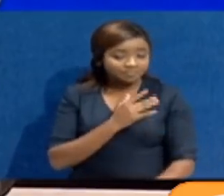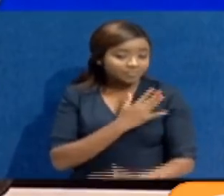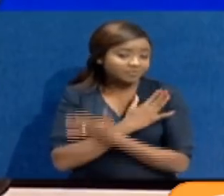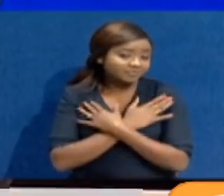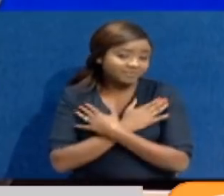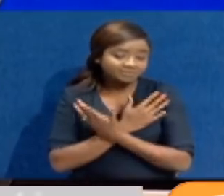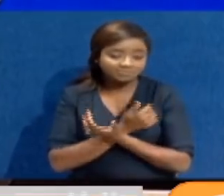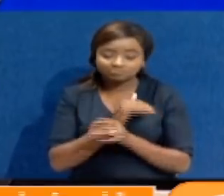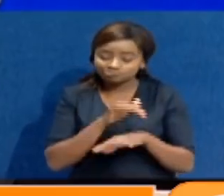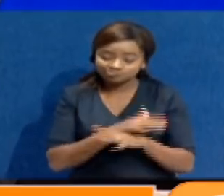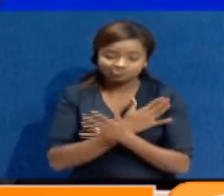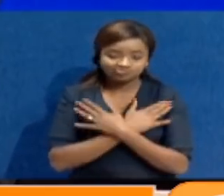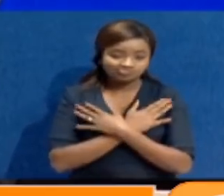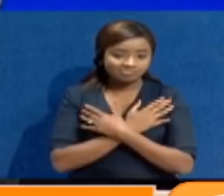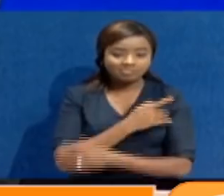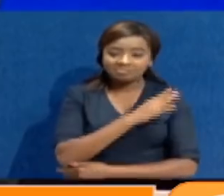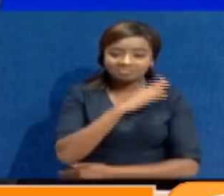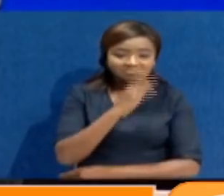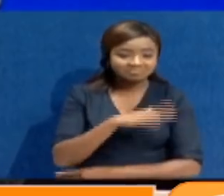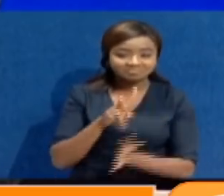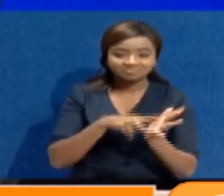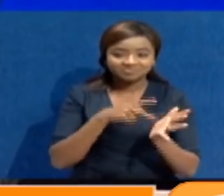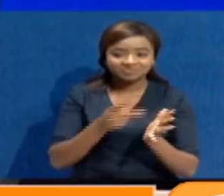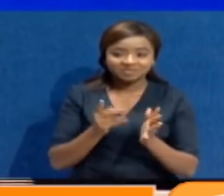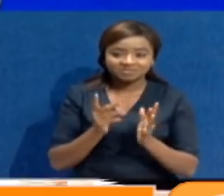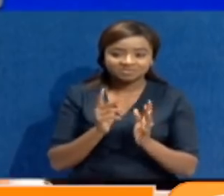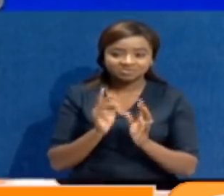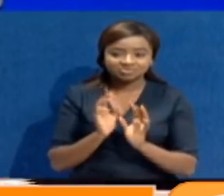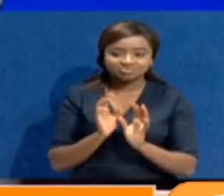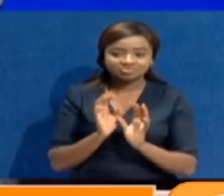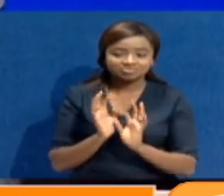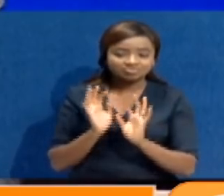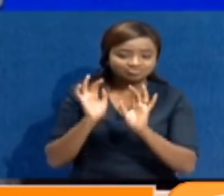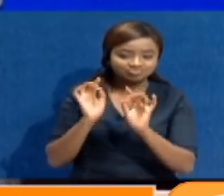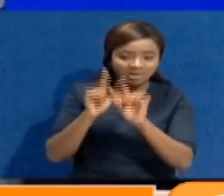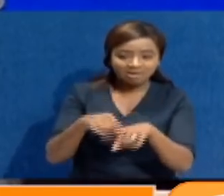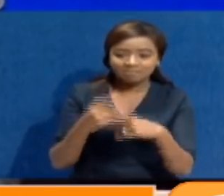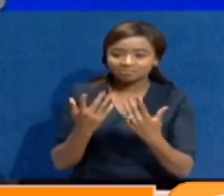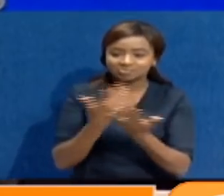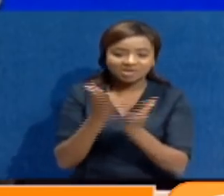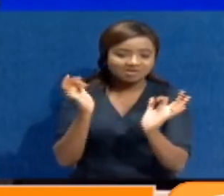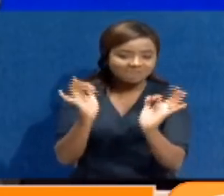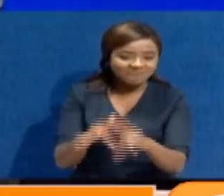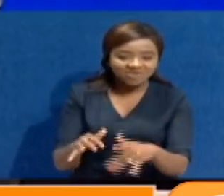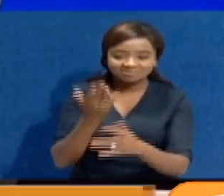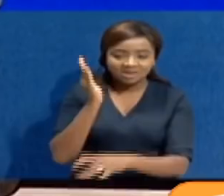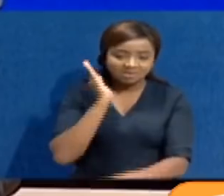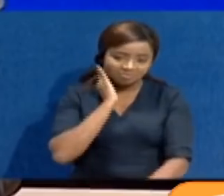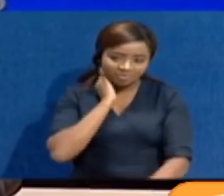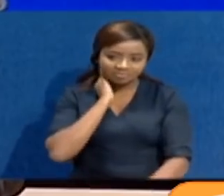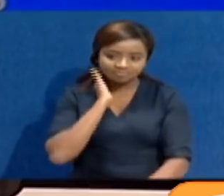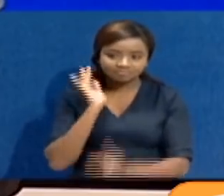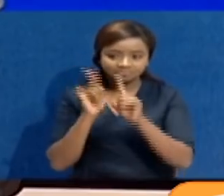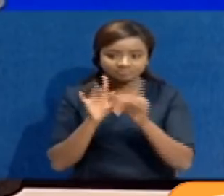bosom friend. He has never failed to attend any of my social events in Moranga. But at times we do